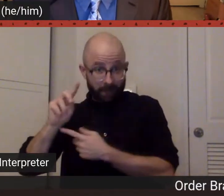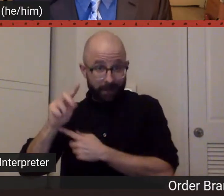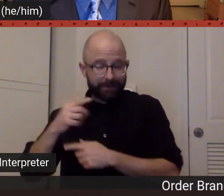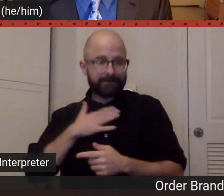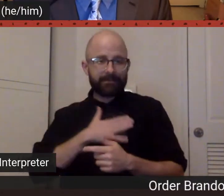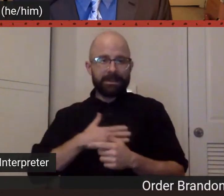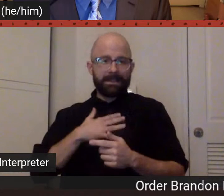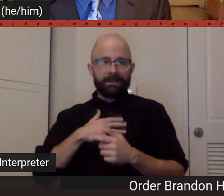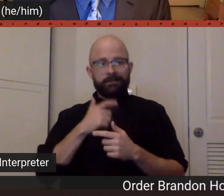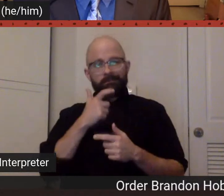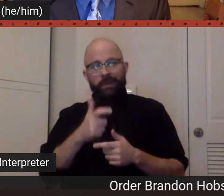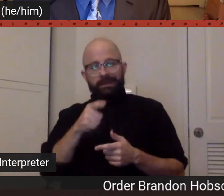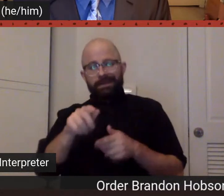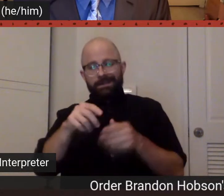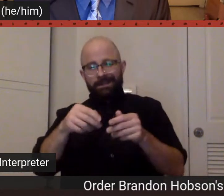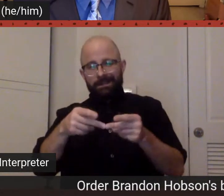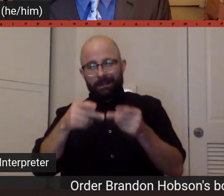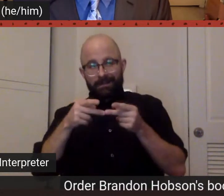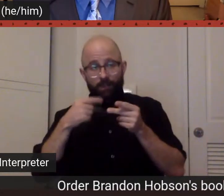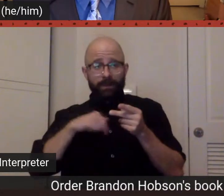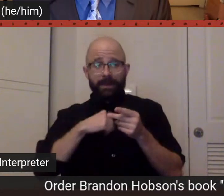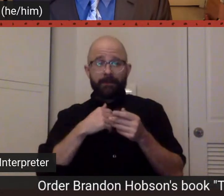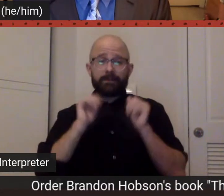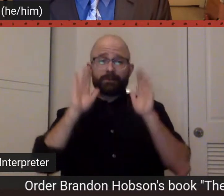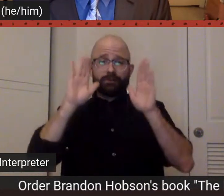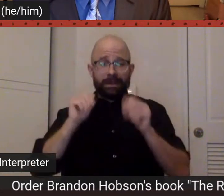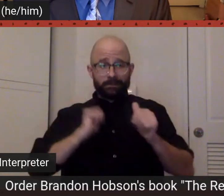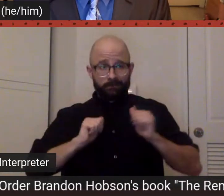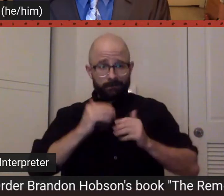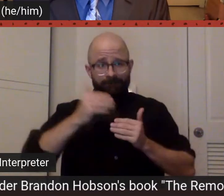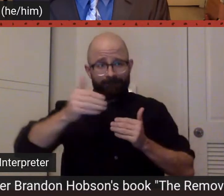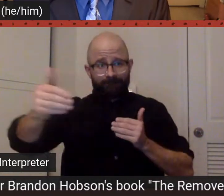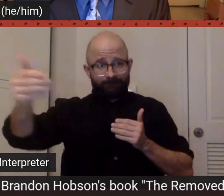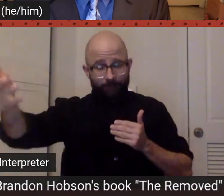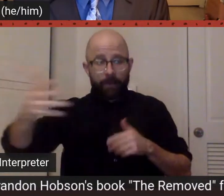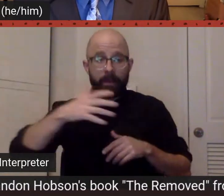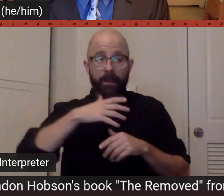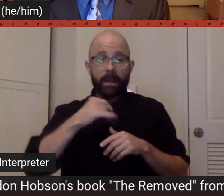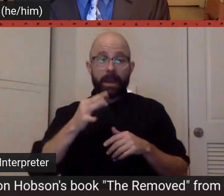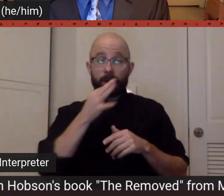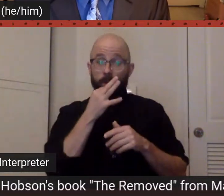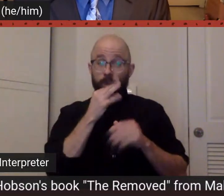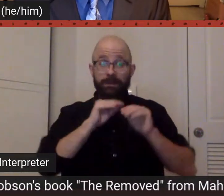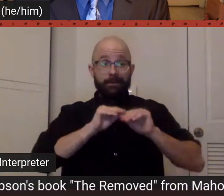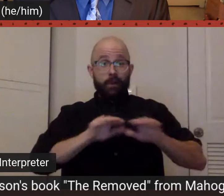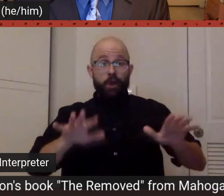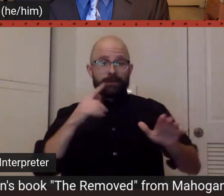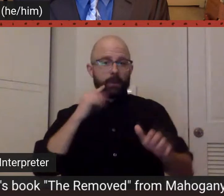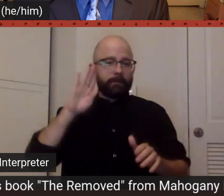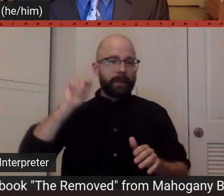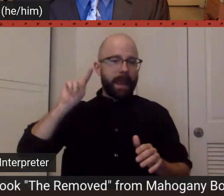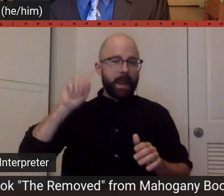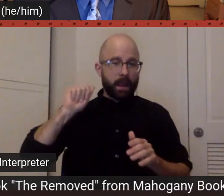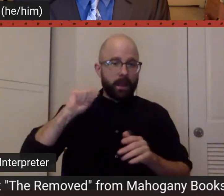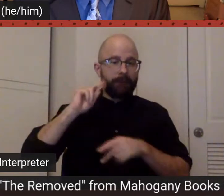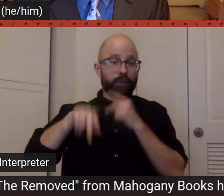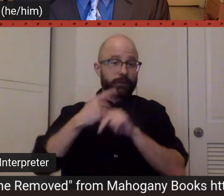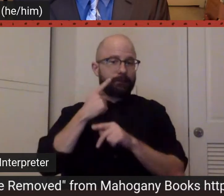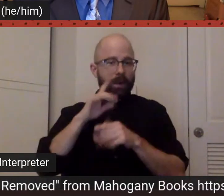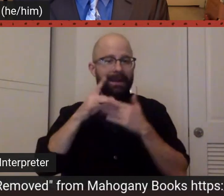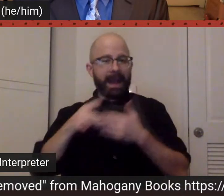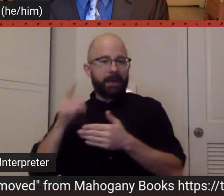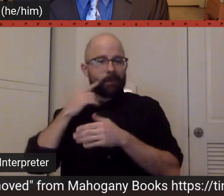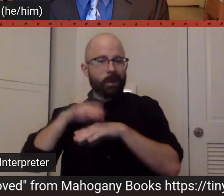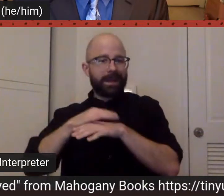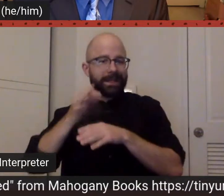have some other amazing programming coming up, as well as the impending launch of the beta version of Guide to Indigenous Maryland, which is really